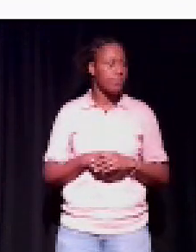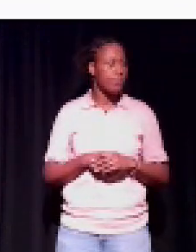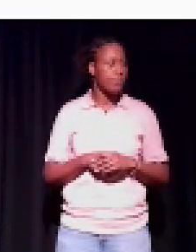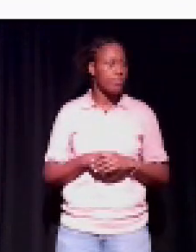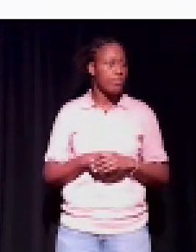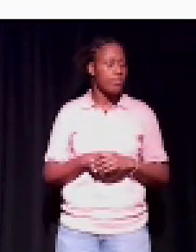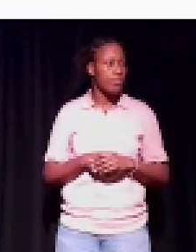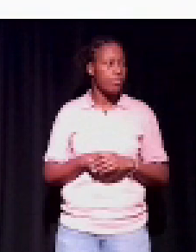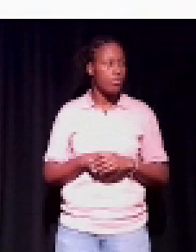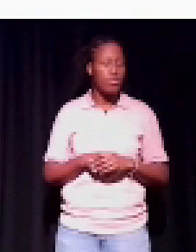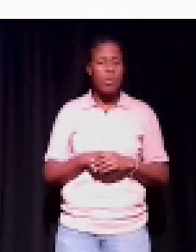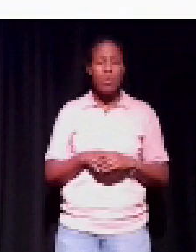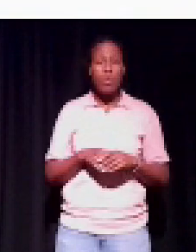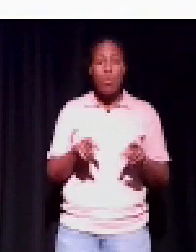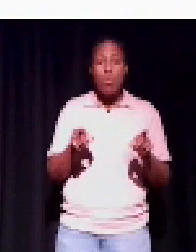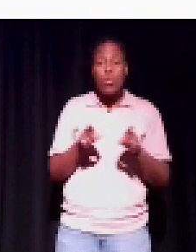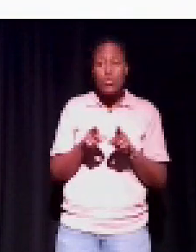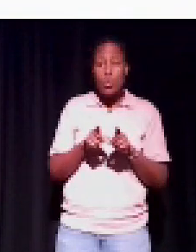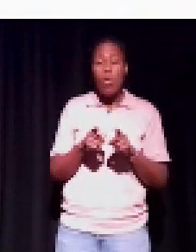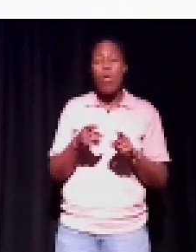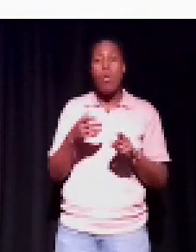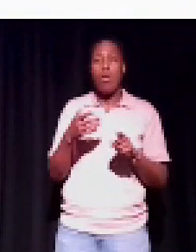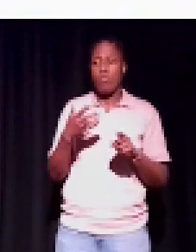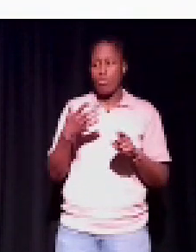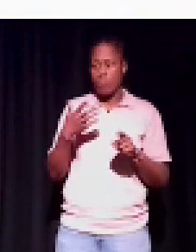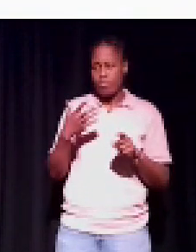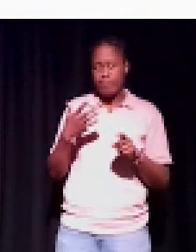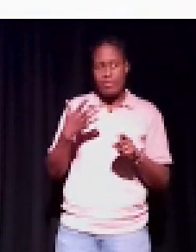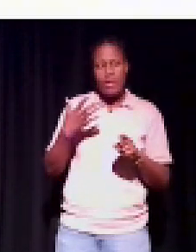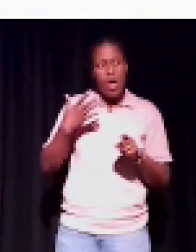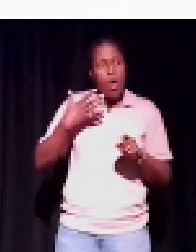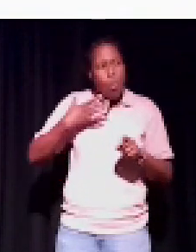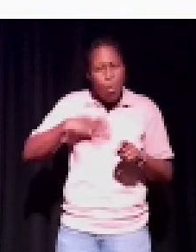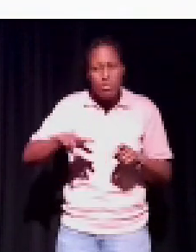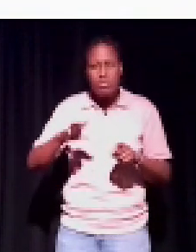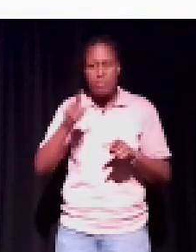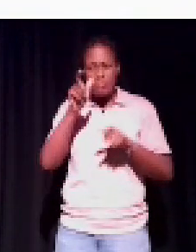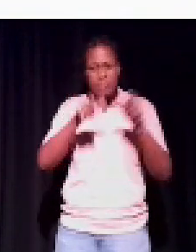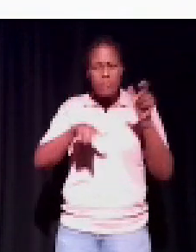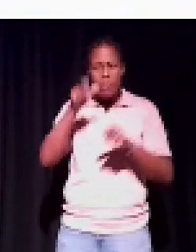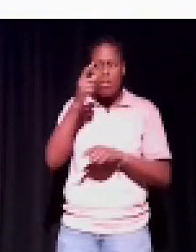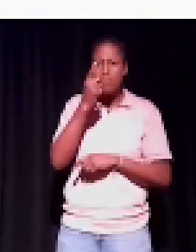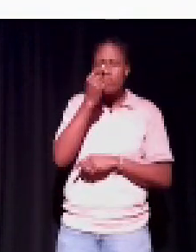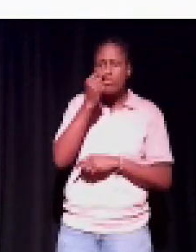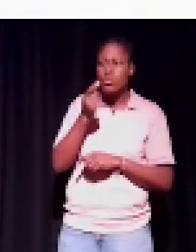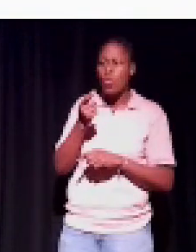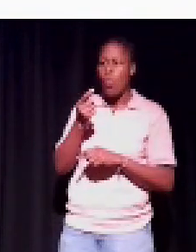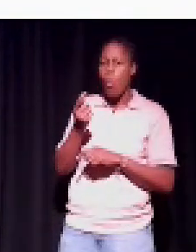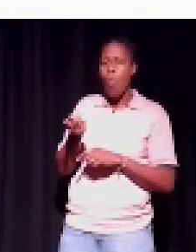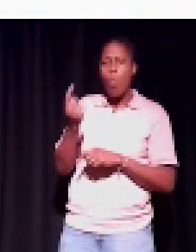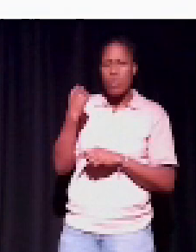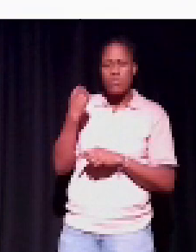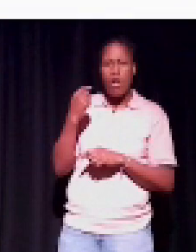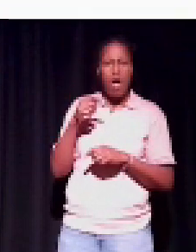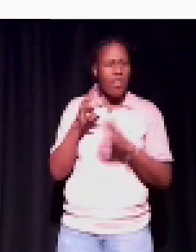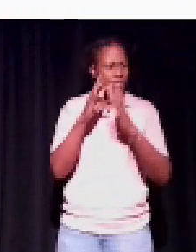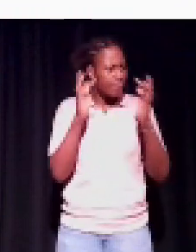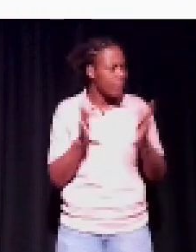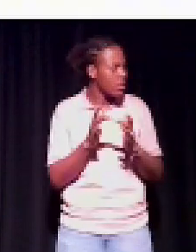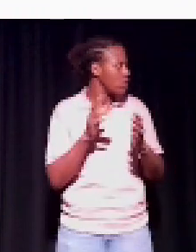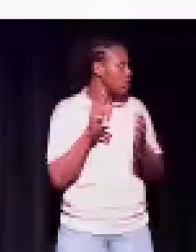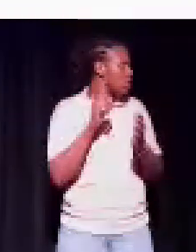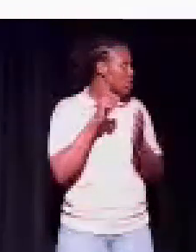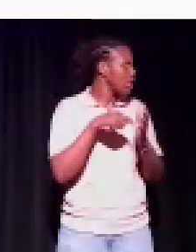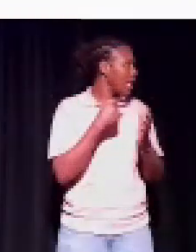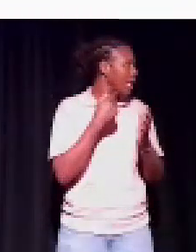be able to just order it for themselves. There are now websites like JLC PCB who will